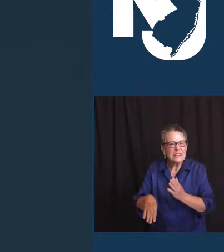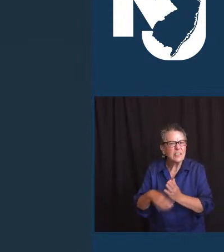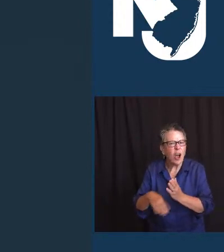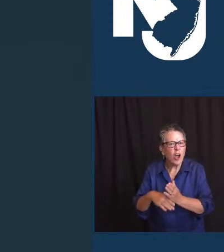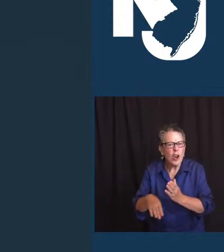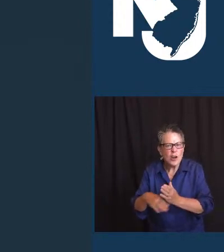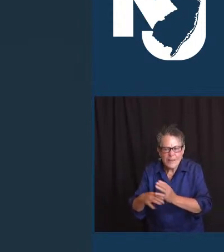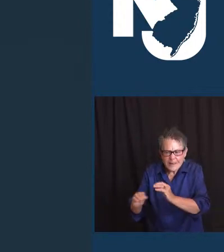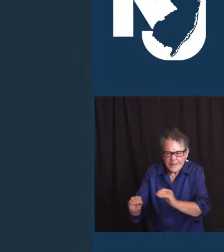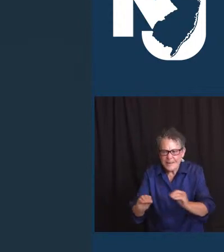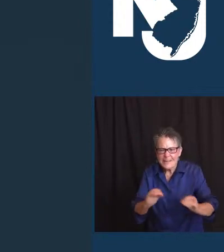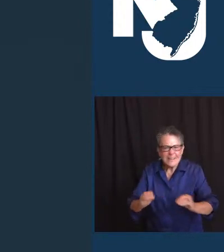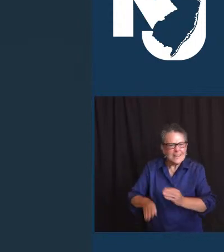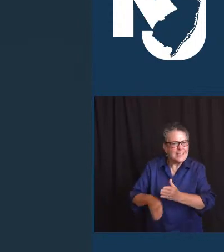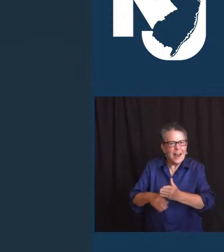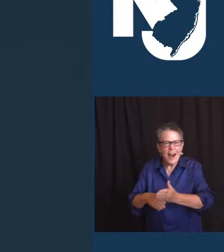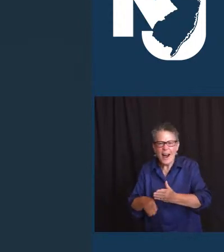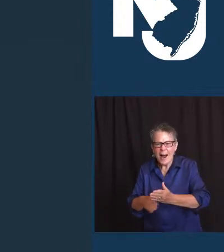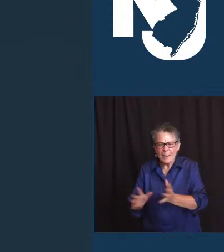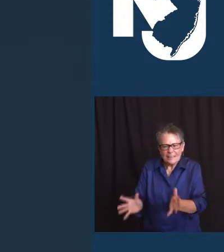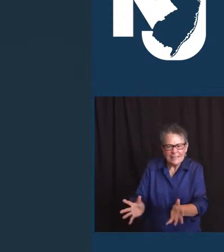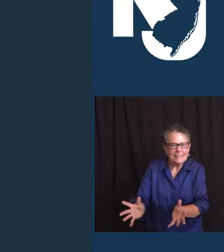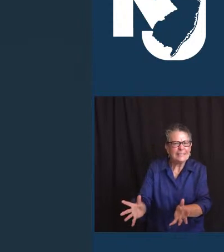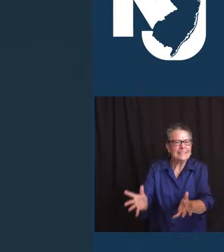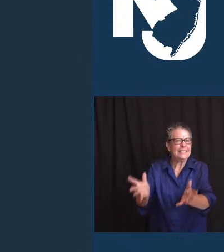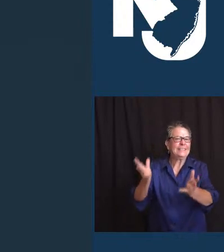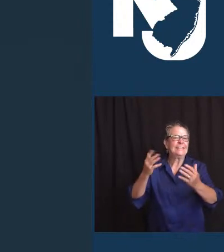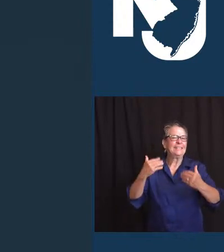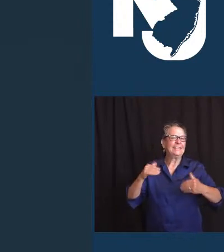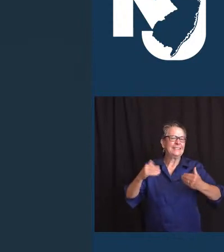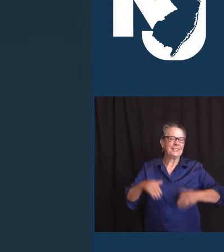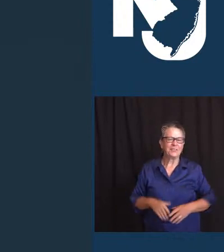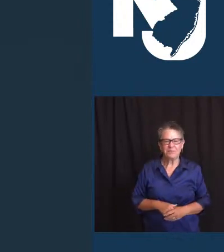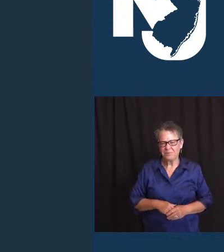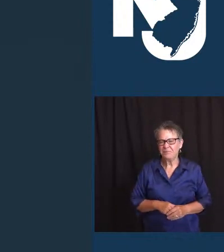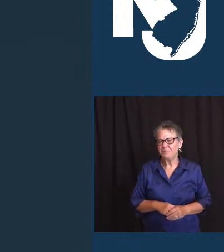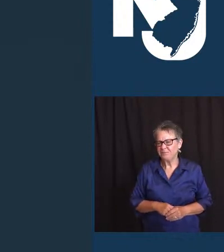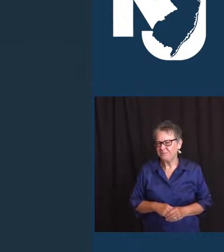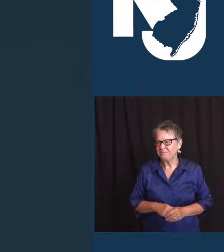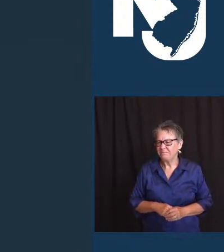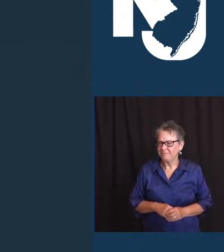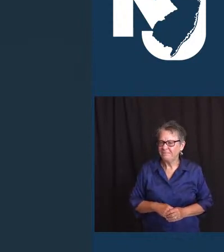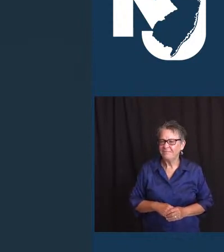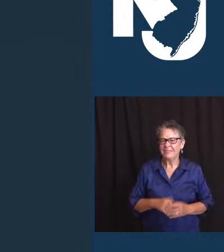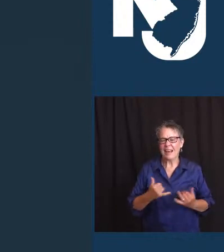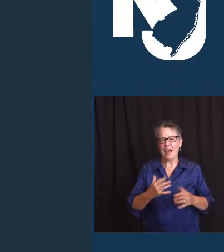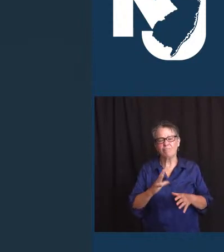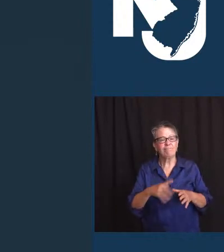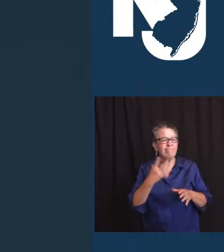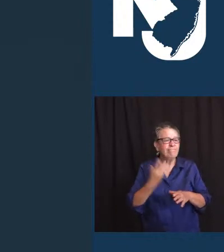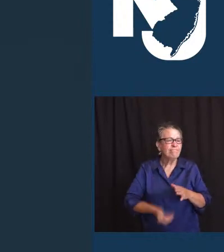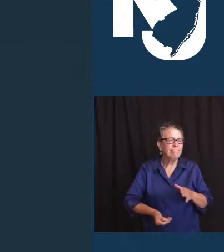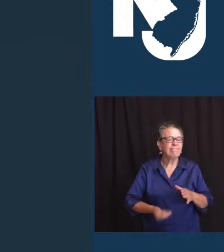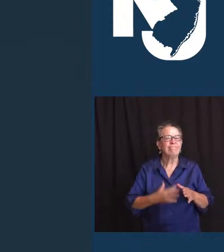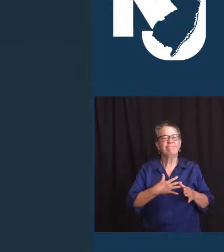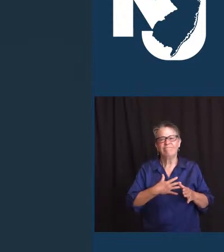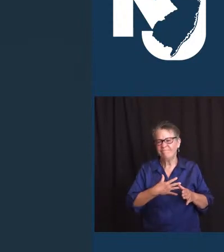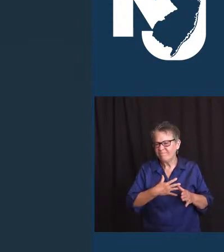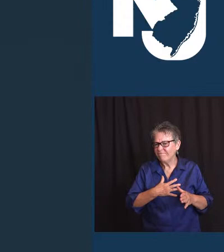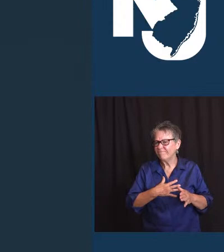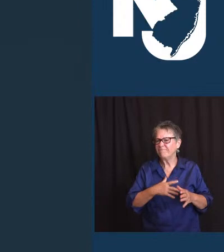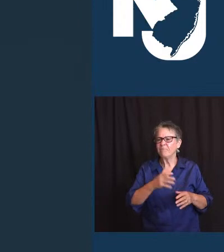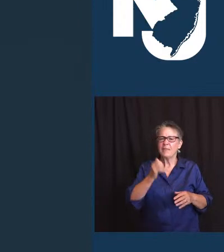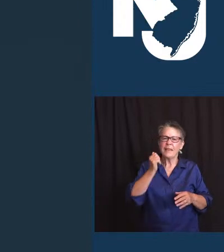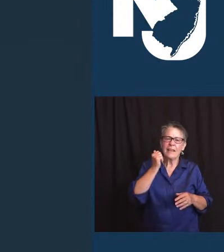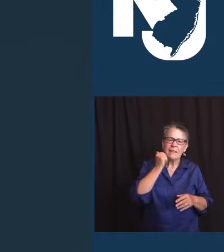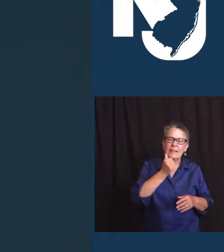Atlético Nacional from Medellin. Jorge left that wonderful family behind. They remember him every day, and today we